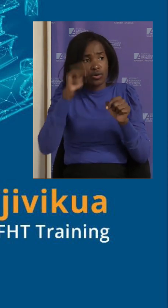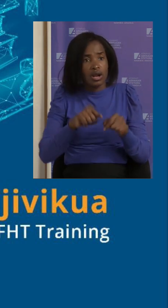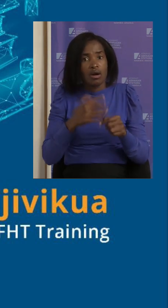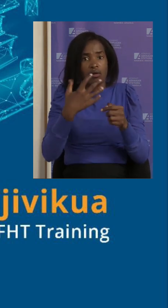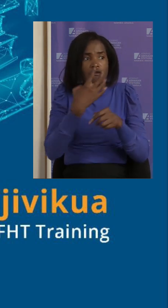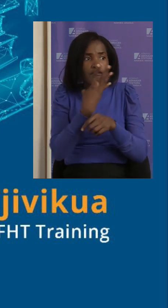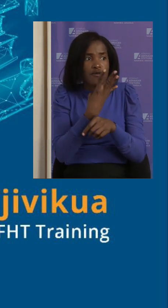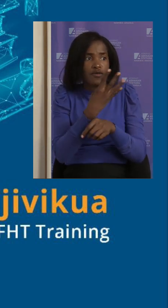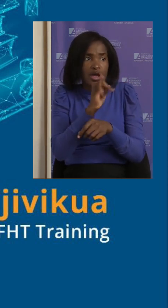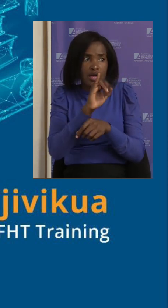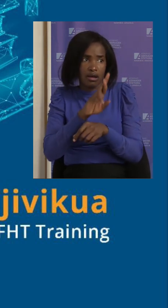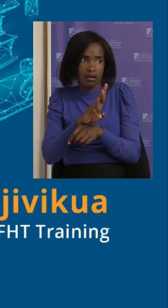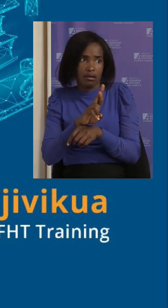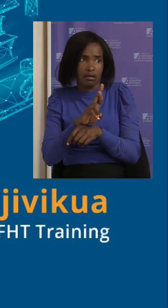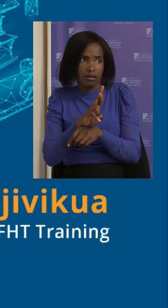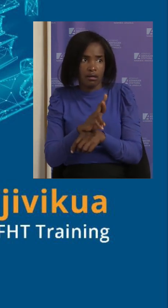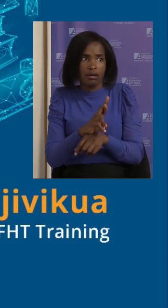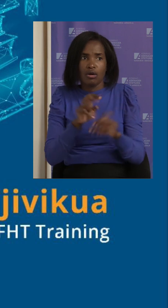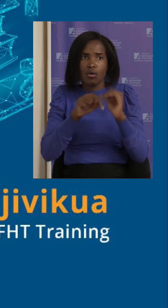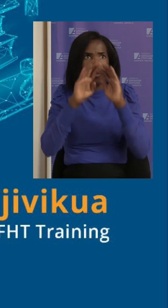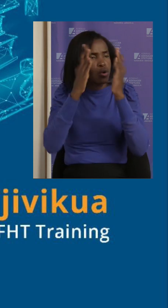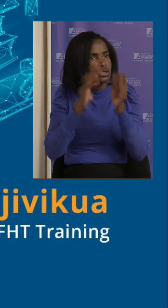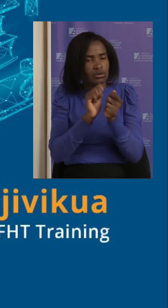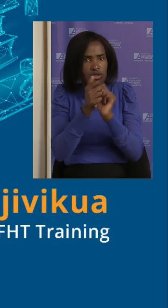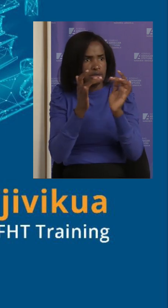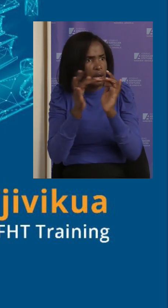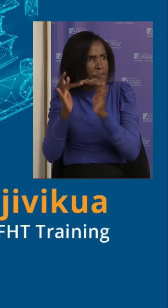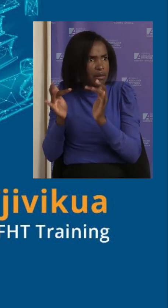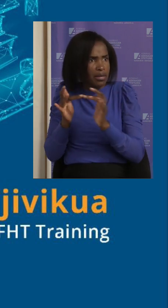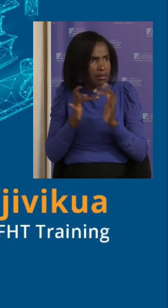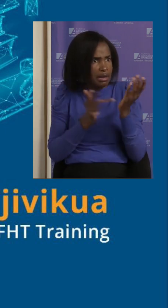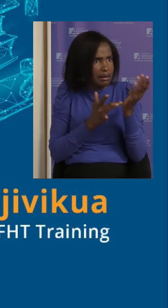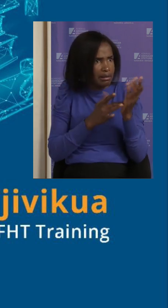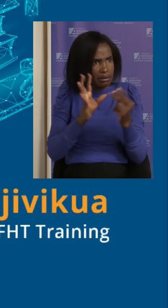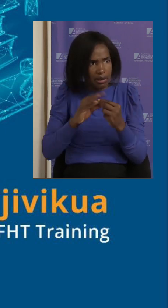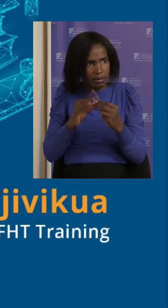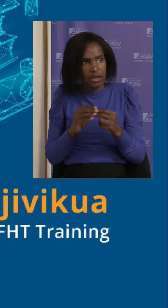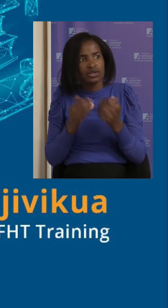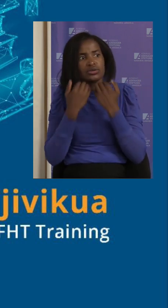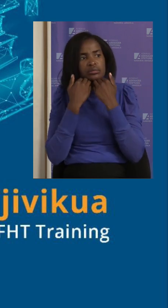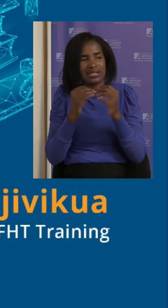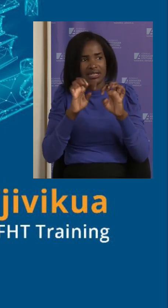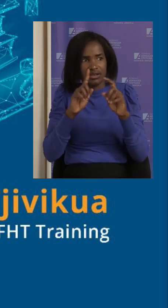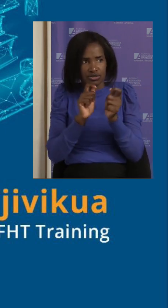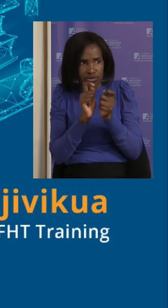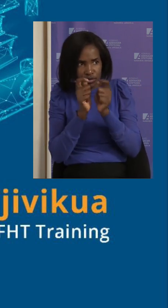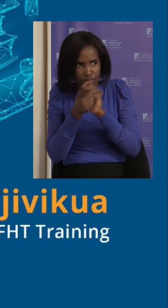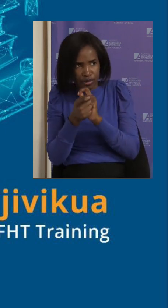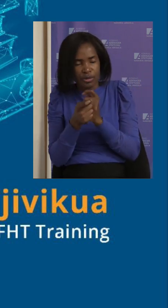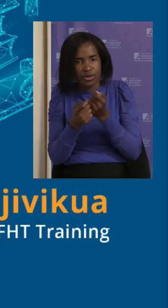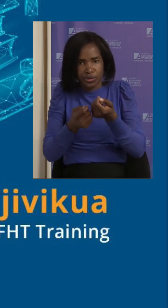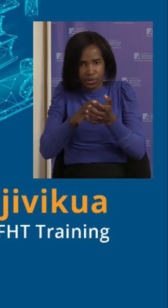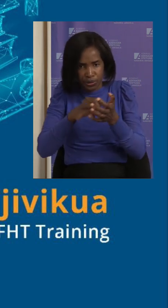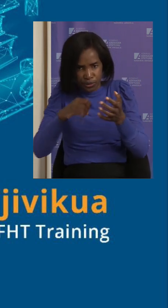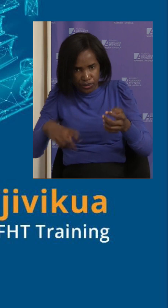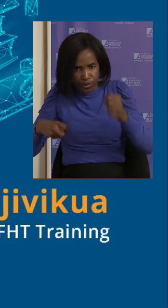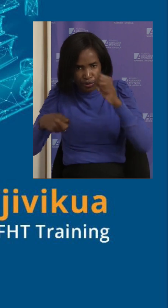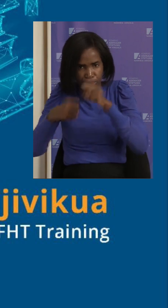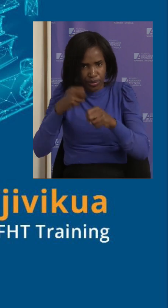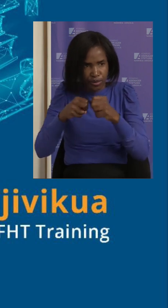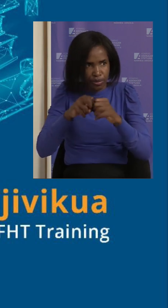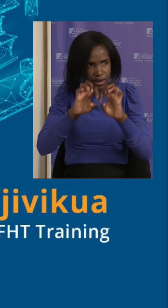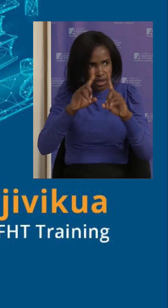Revolution. The paper makes specific recommendations for comprehensive educational reforms in order to address issues in a sector